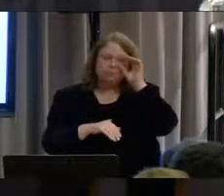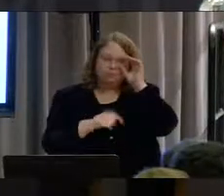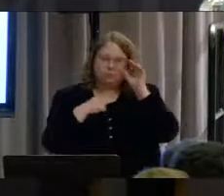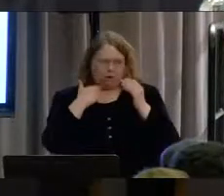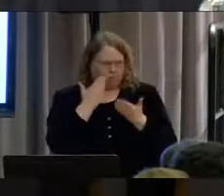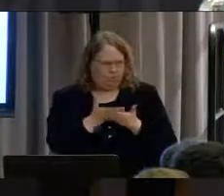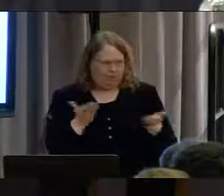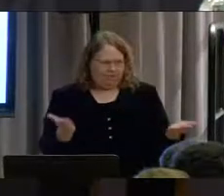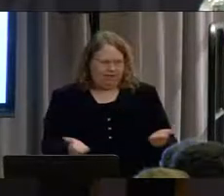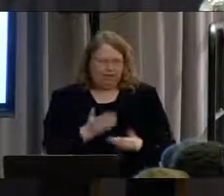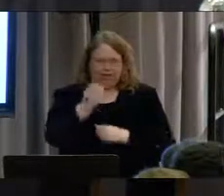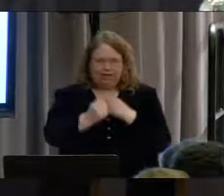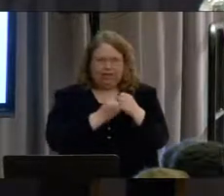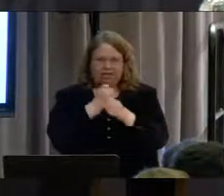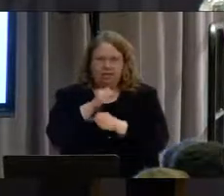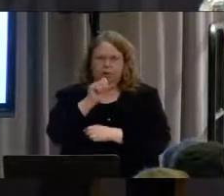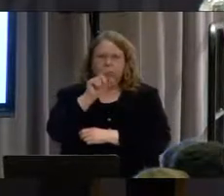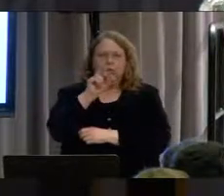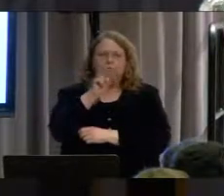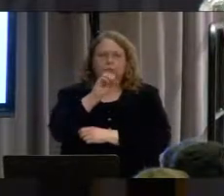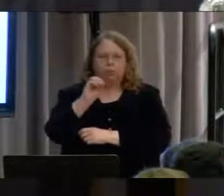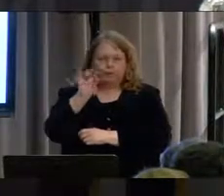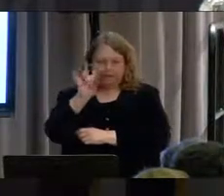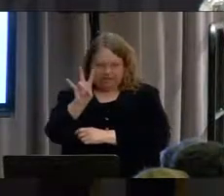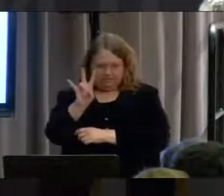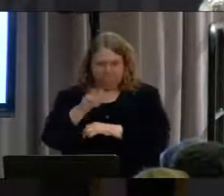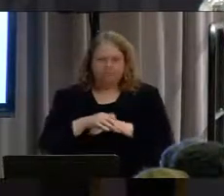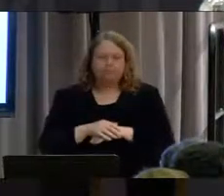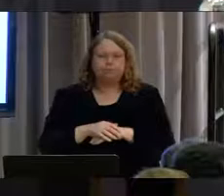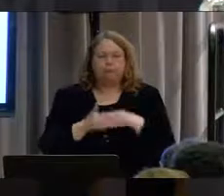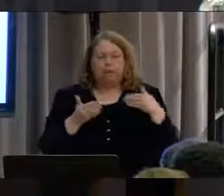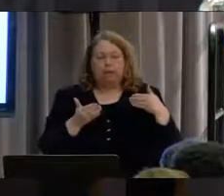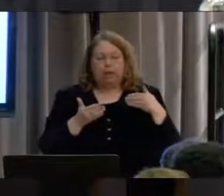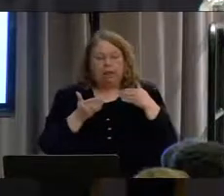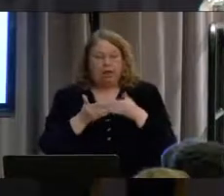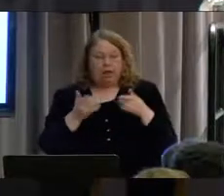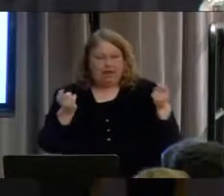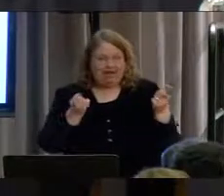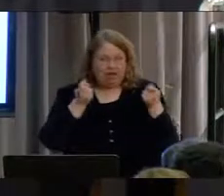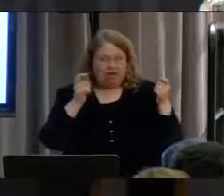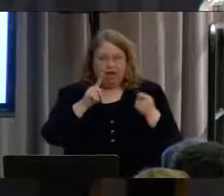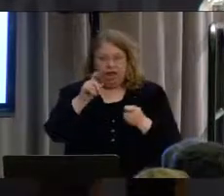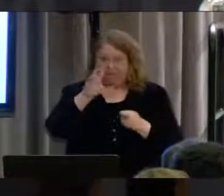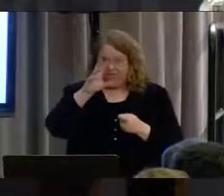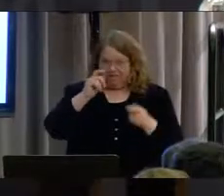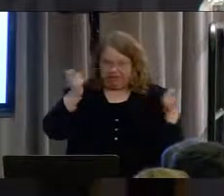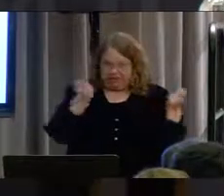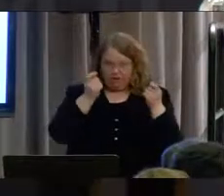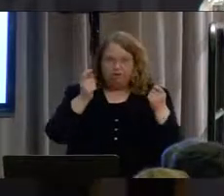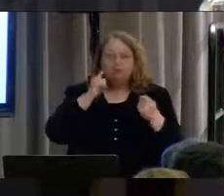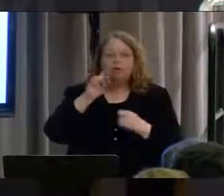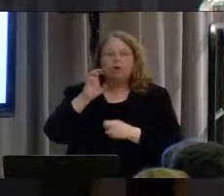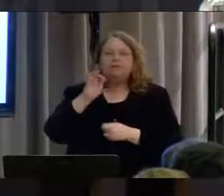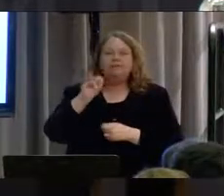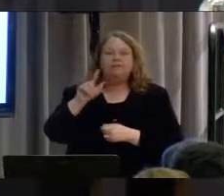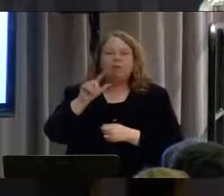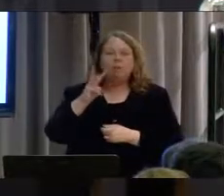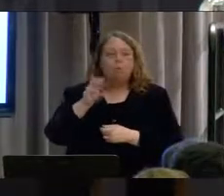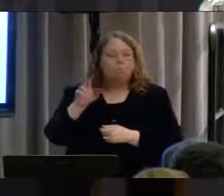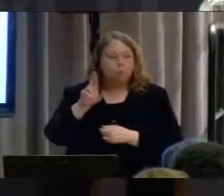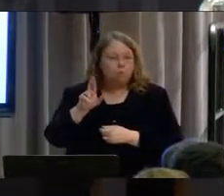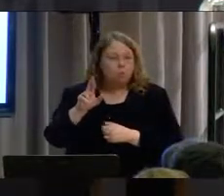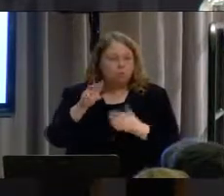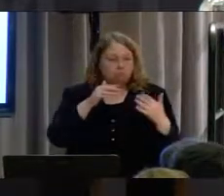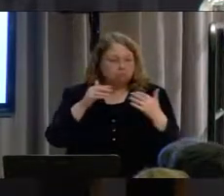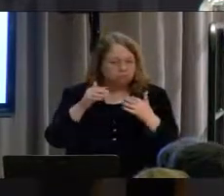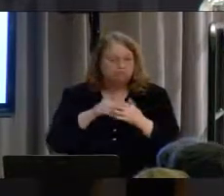in 2007, and then that was coming up on the anniversary of the 150th anniversary of the Civil War, and because I do this